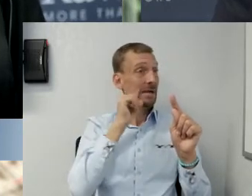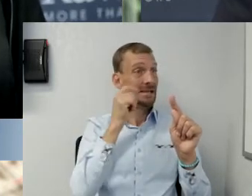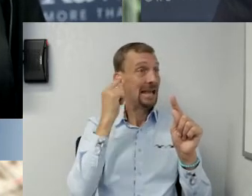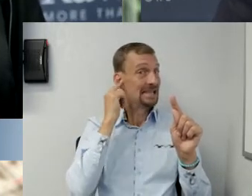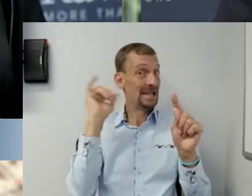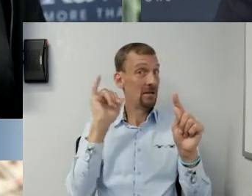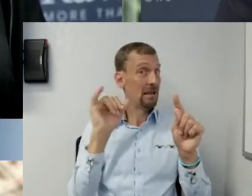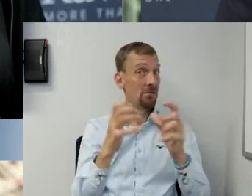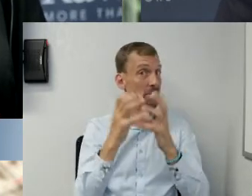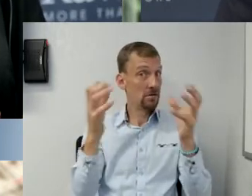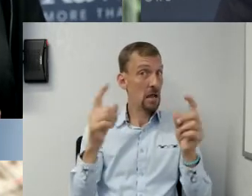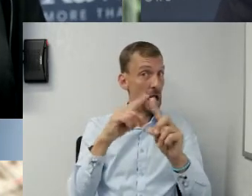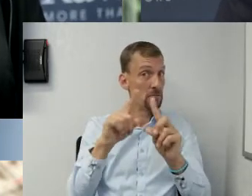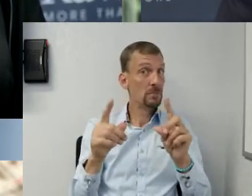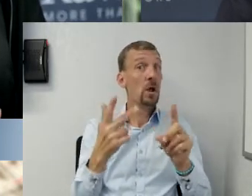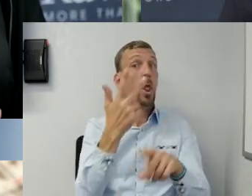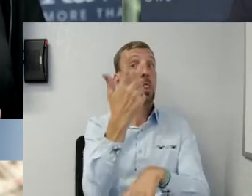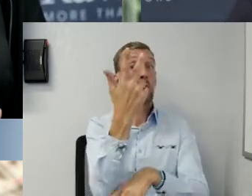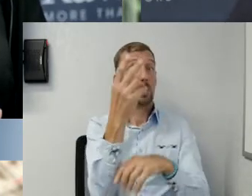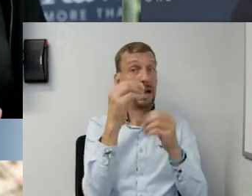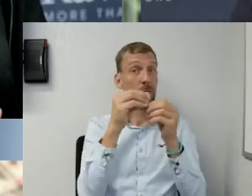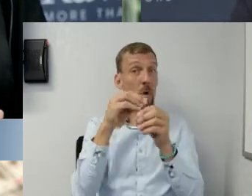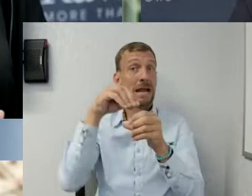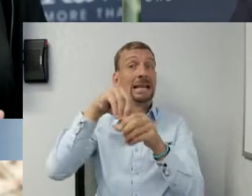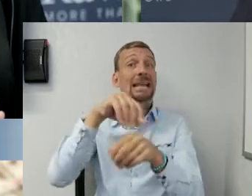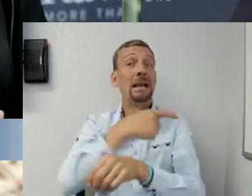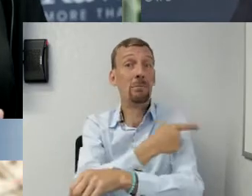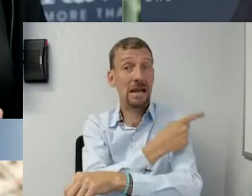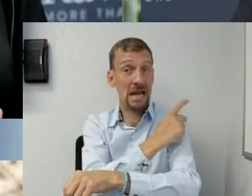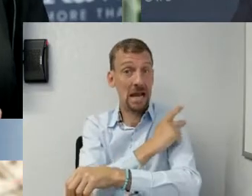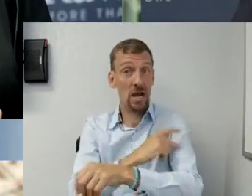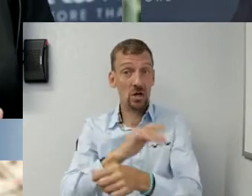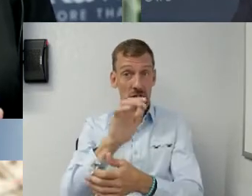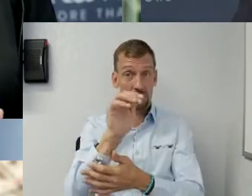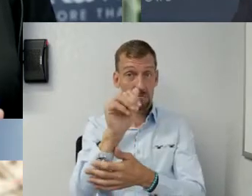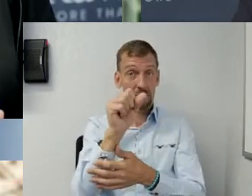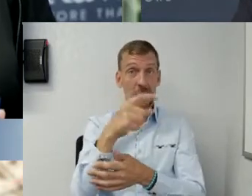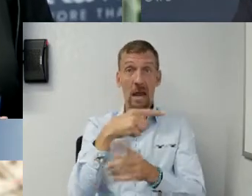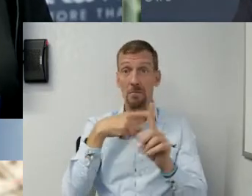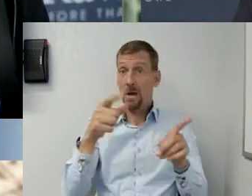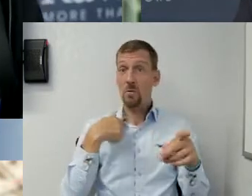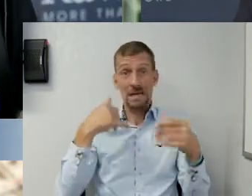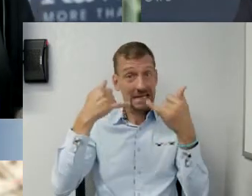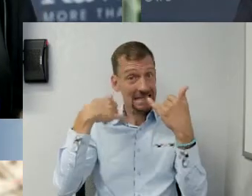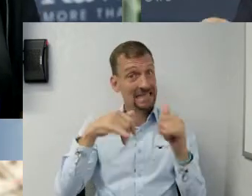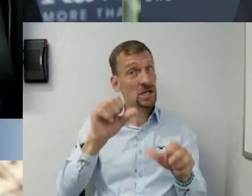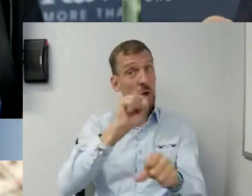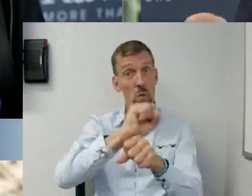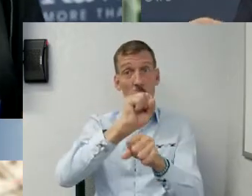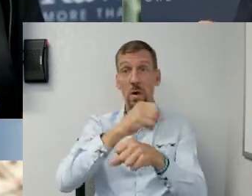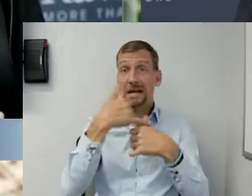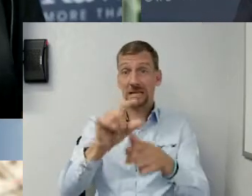but 3 more inpatient cases. Again, we still continued through this whole pandemic to still